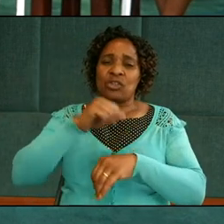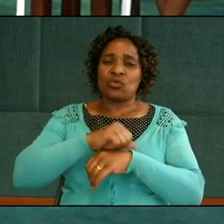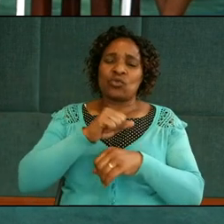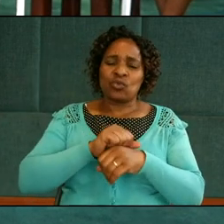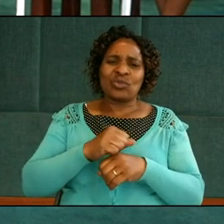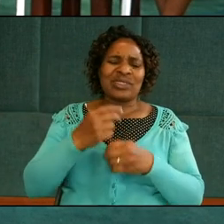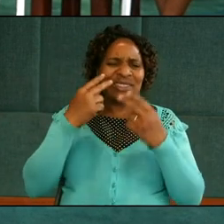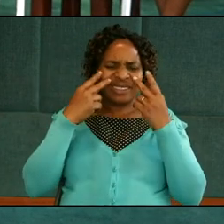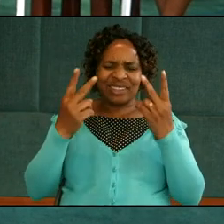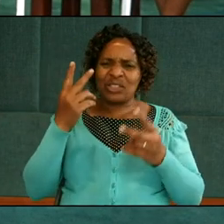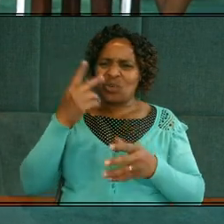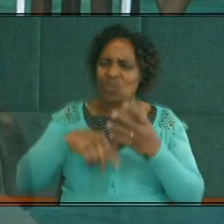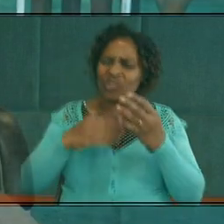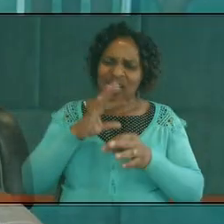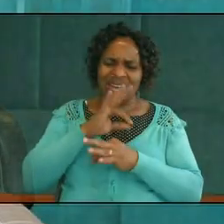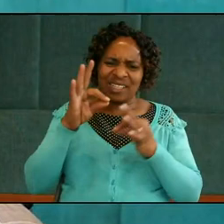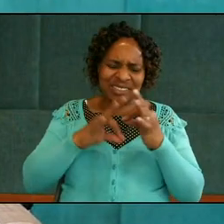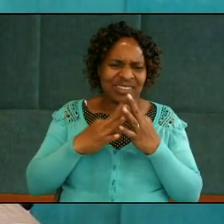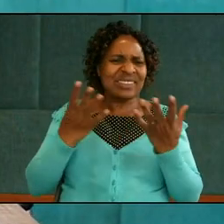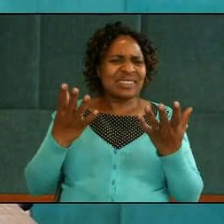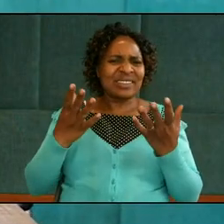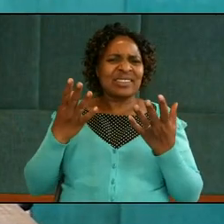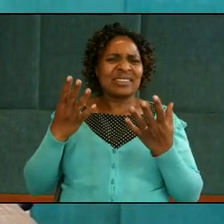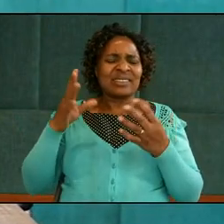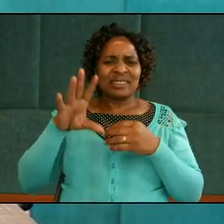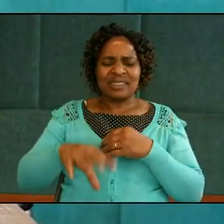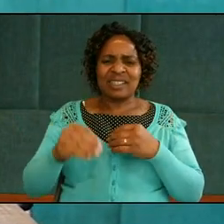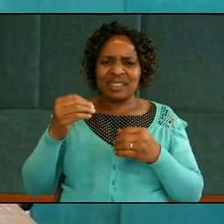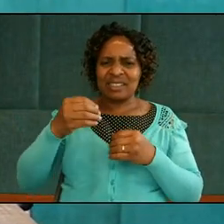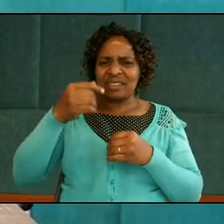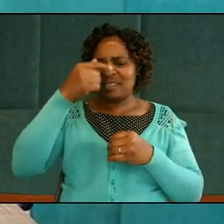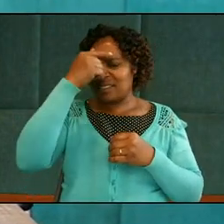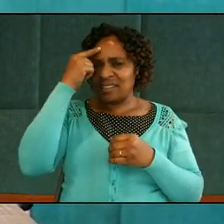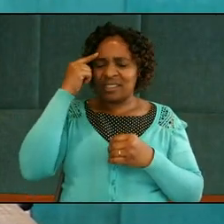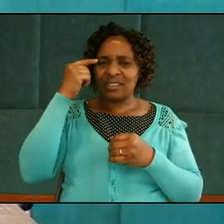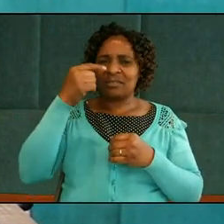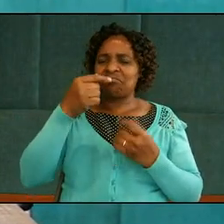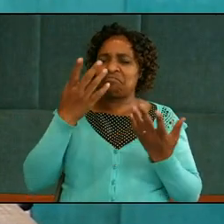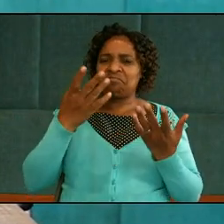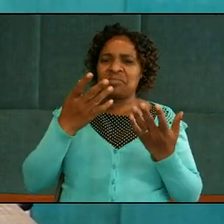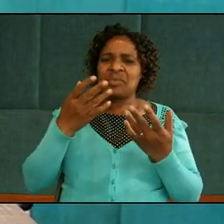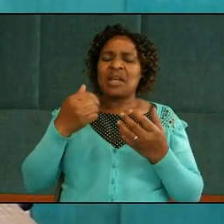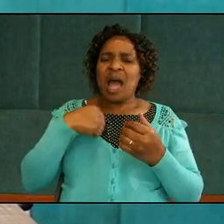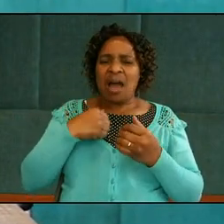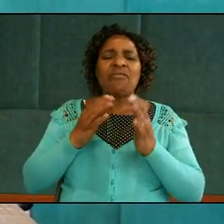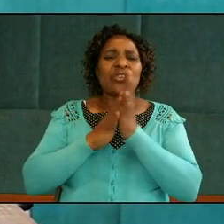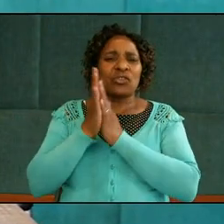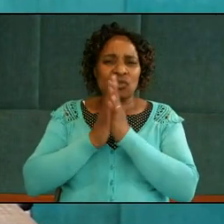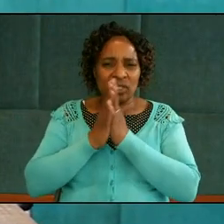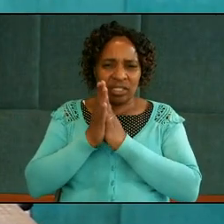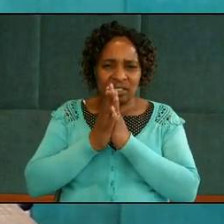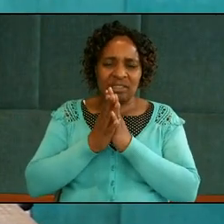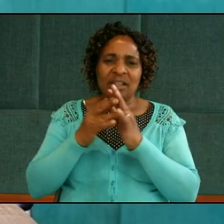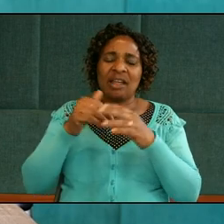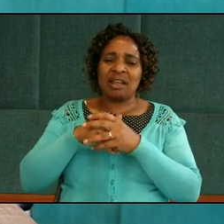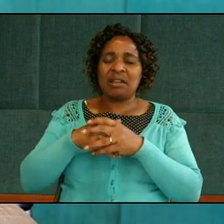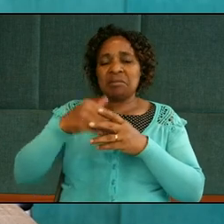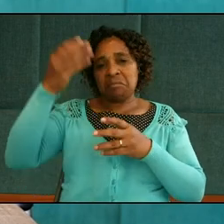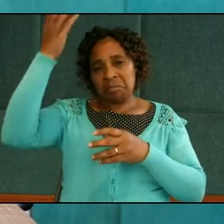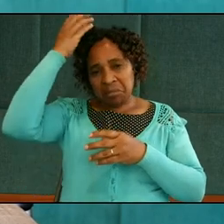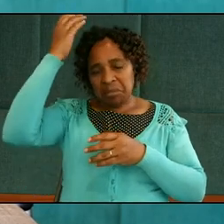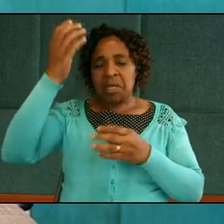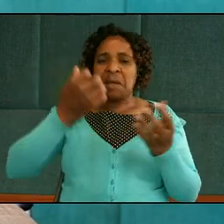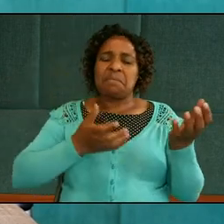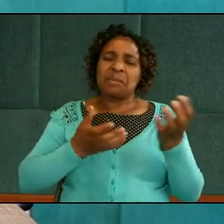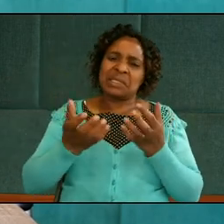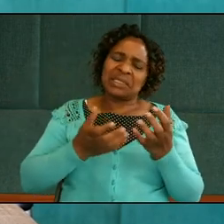to see what course exactly am I taking. And this was because I had a lot of interest in nursing, in